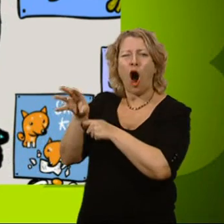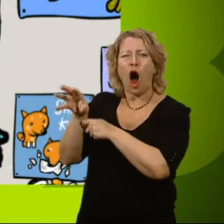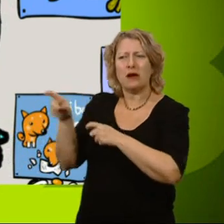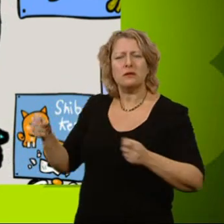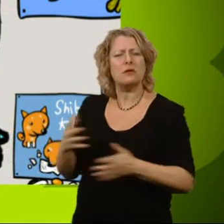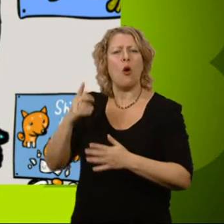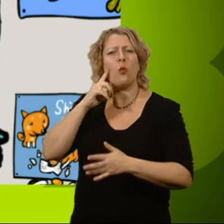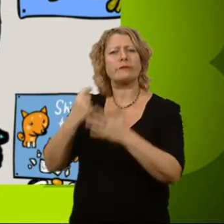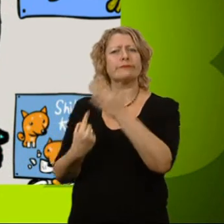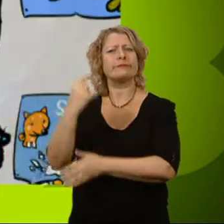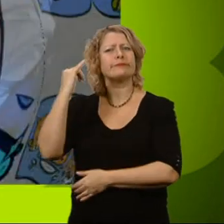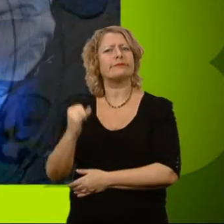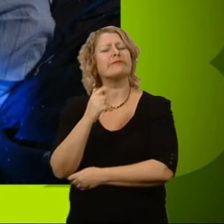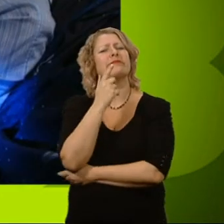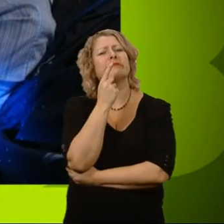klaxon.